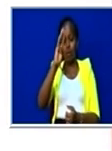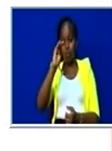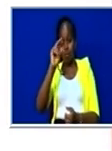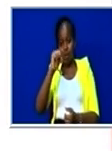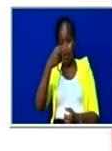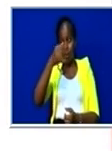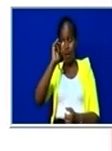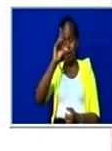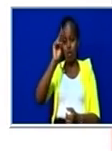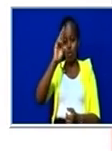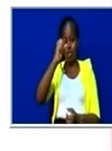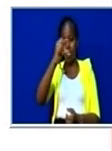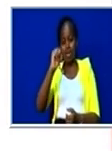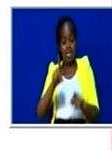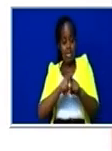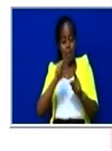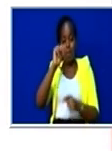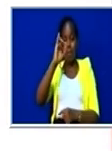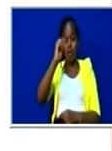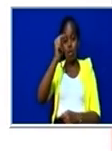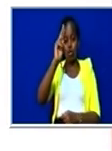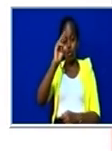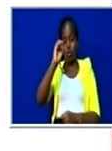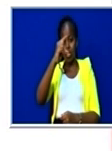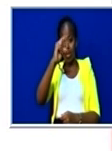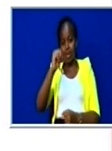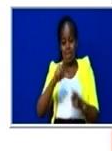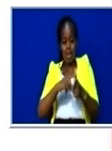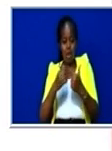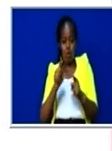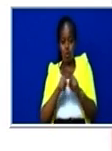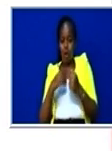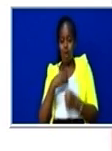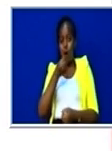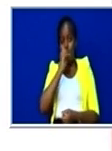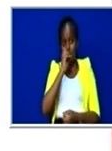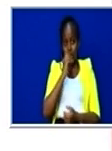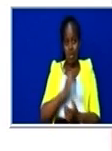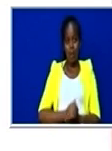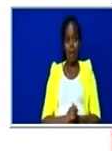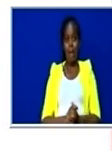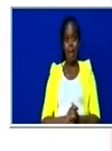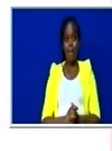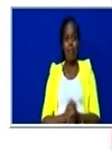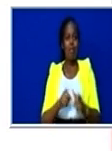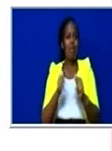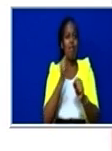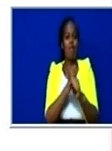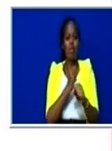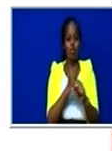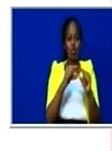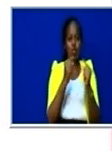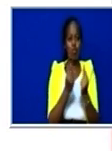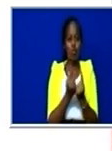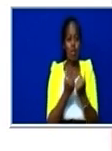carbon, hydrogen, and nitrogen. And we also have oxygen, part of it. Yes. Yeah. Then the functional,